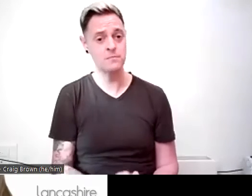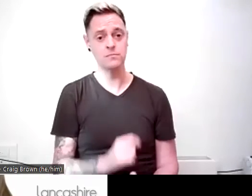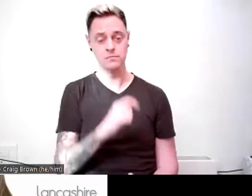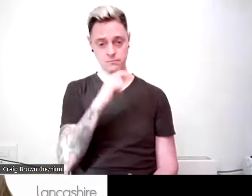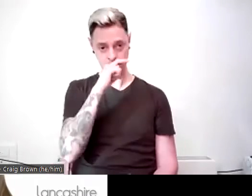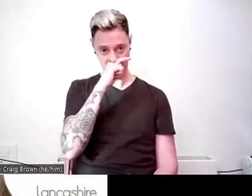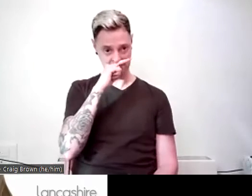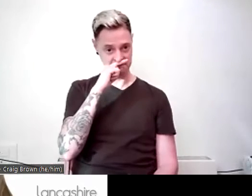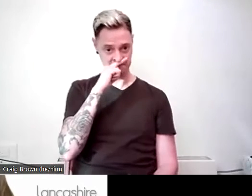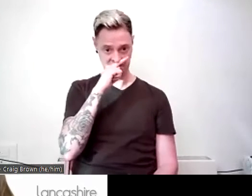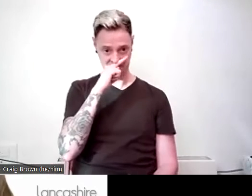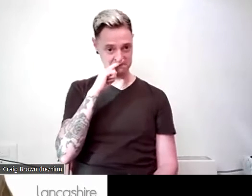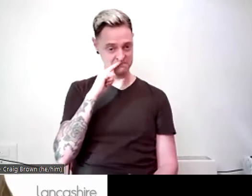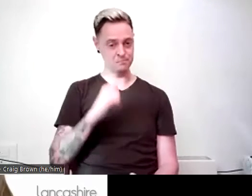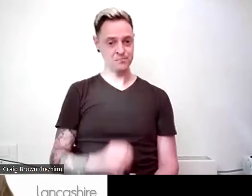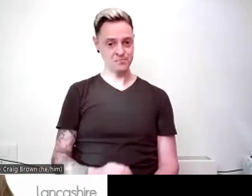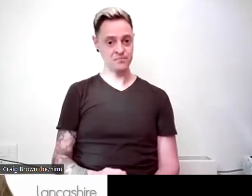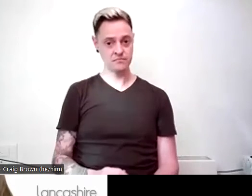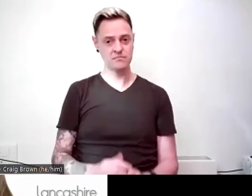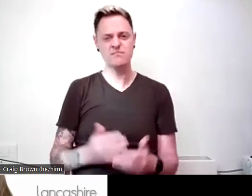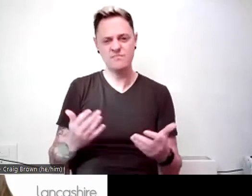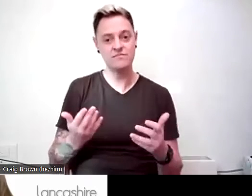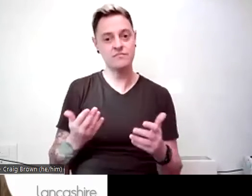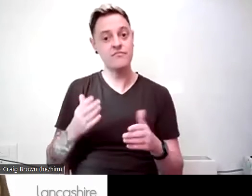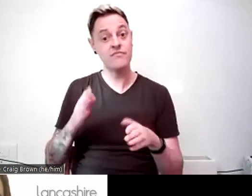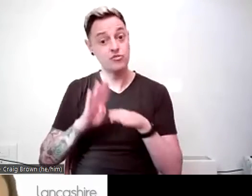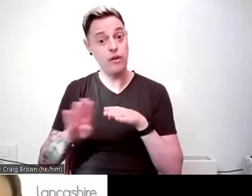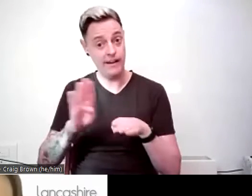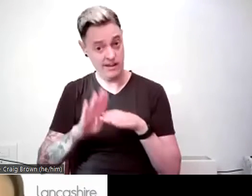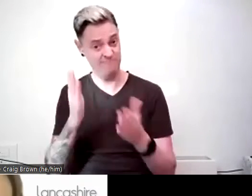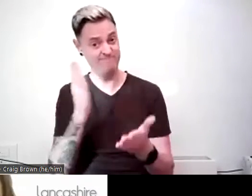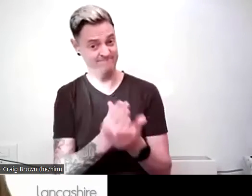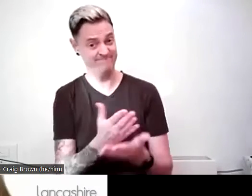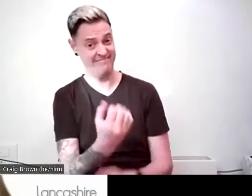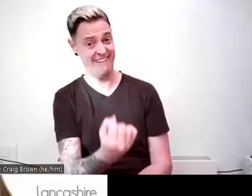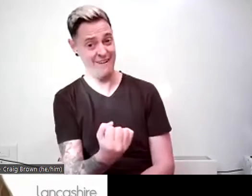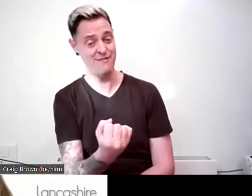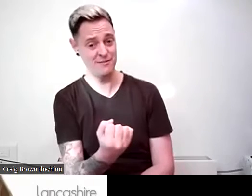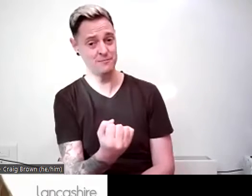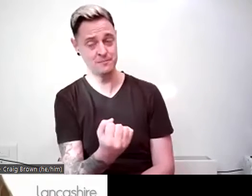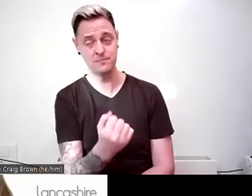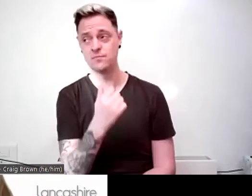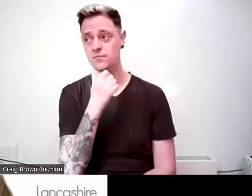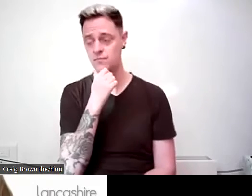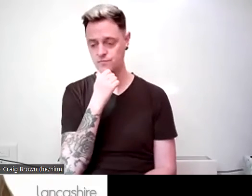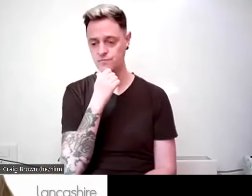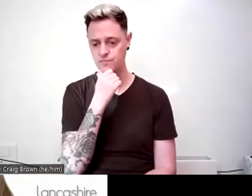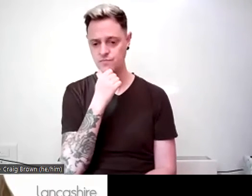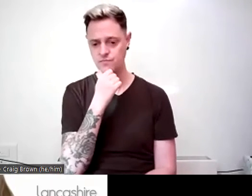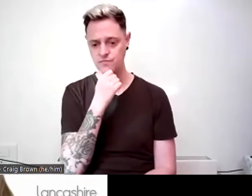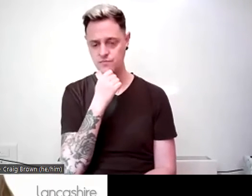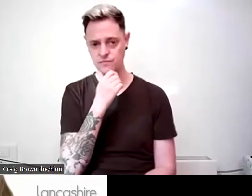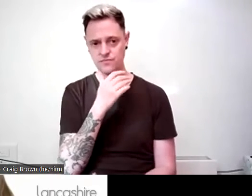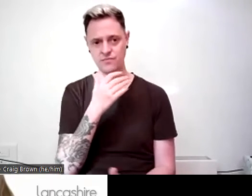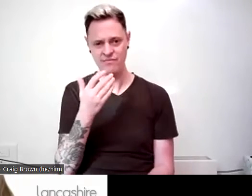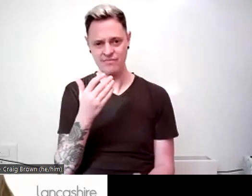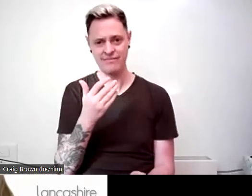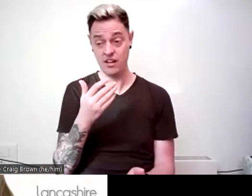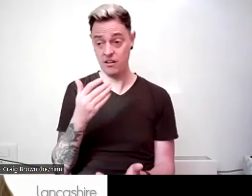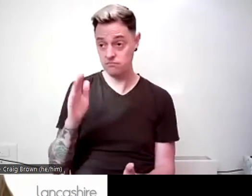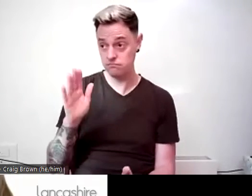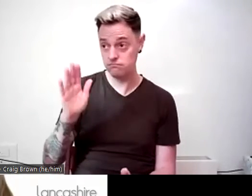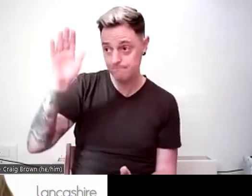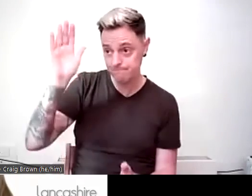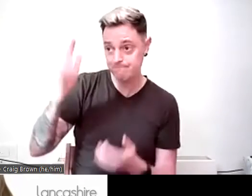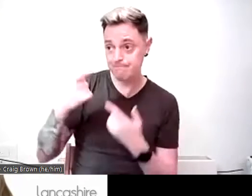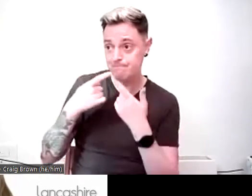had in my training actually, where people have kind of like scoffed at the idea of